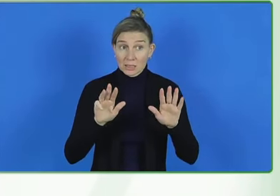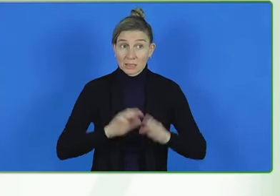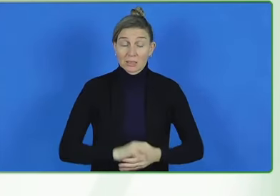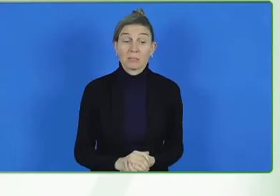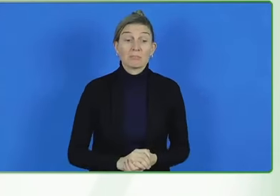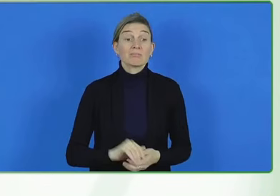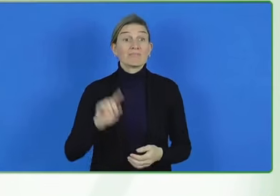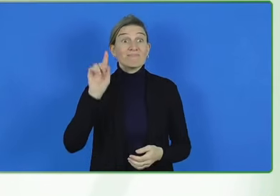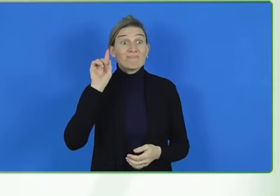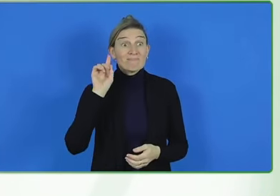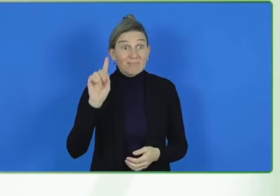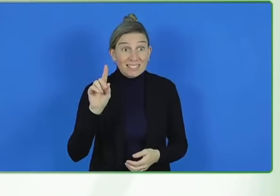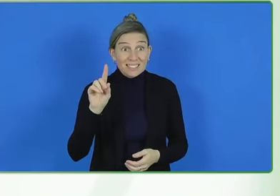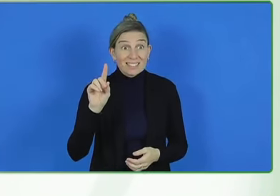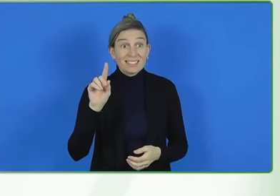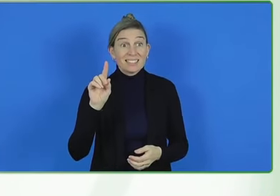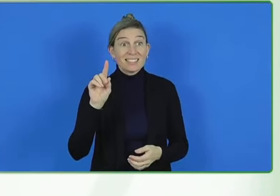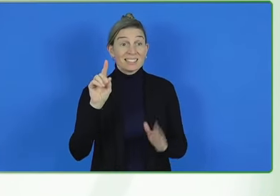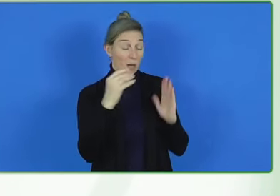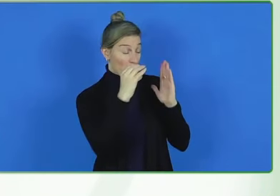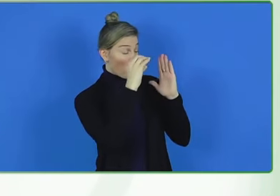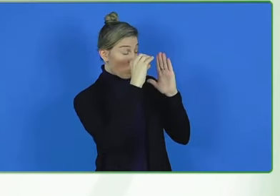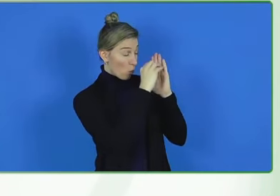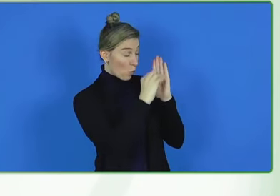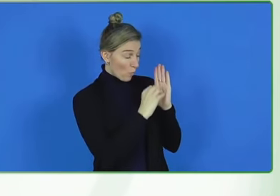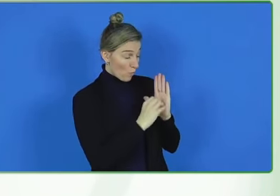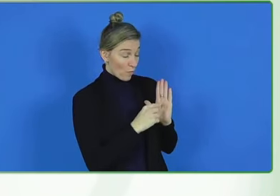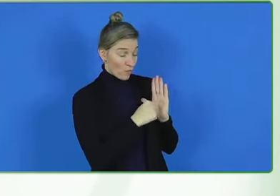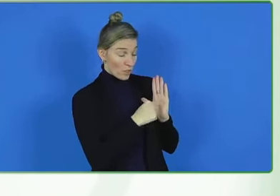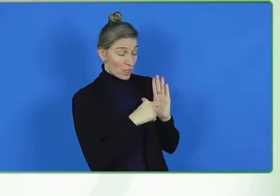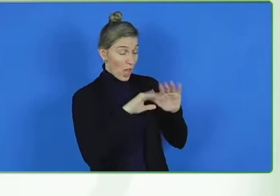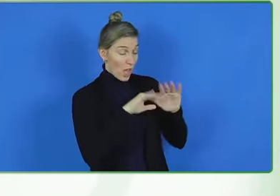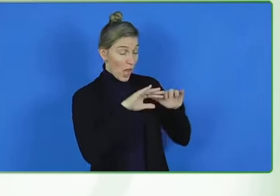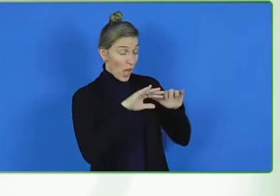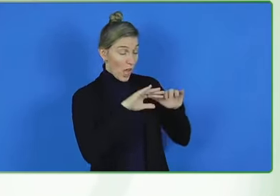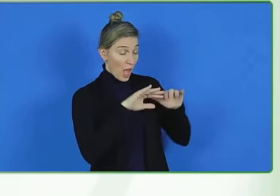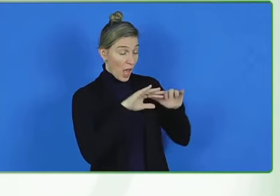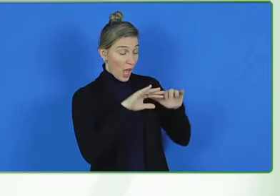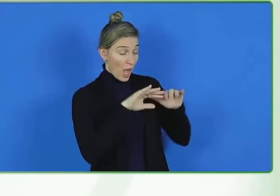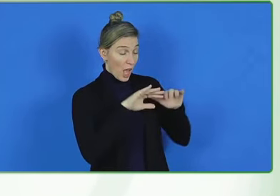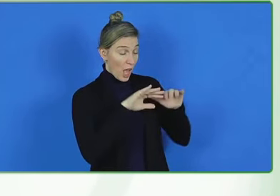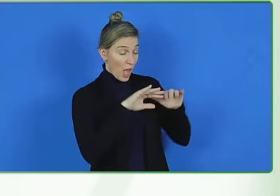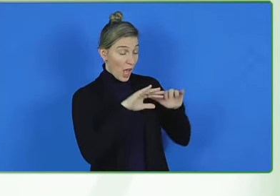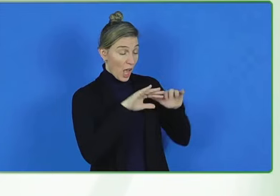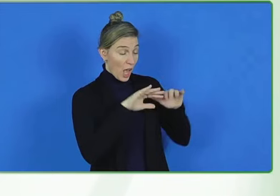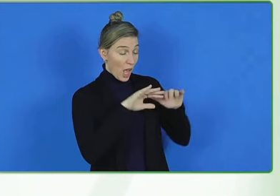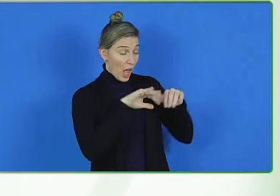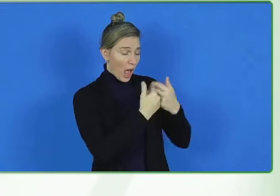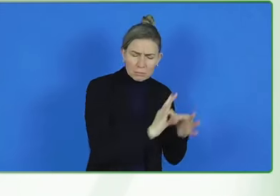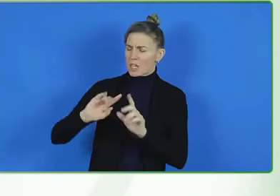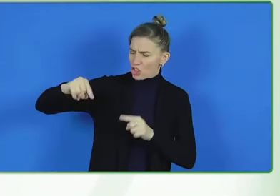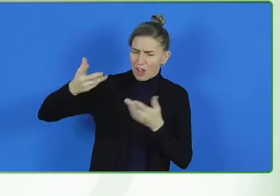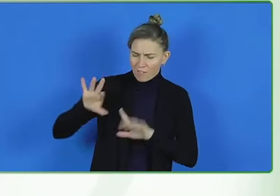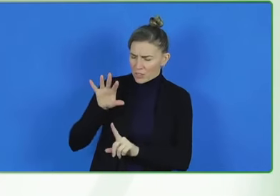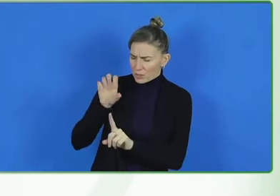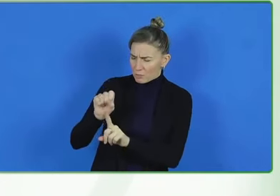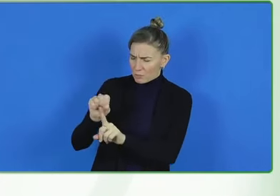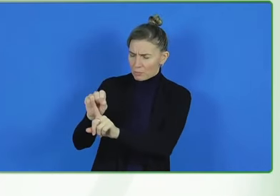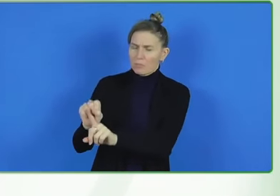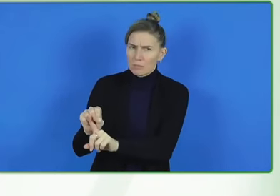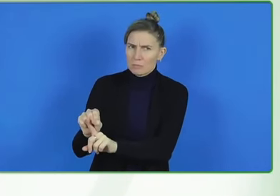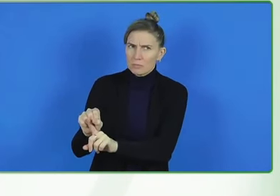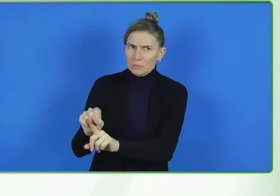challenges that we have identified. First of all, we faced a very different expectation towards this